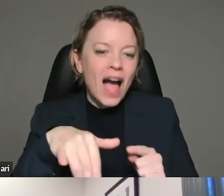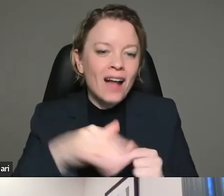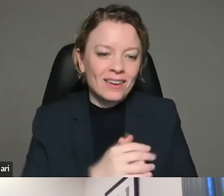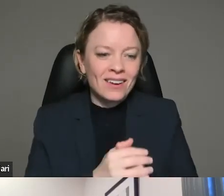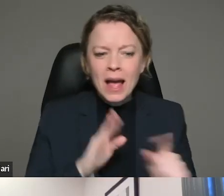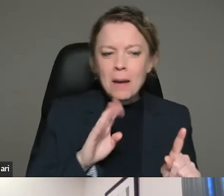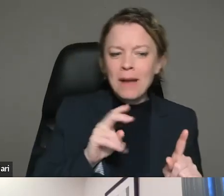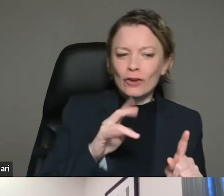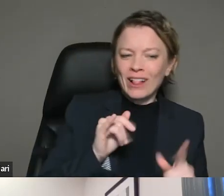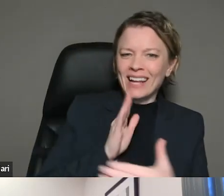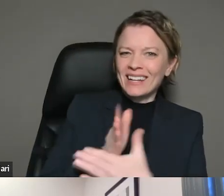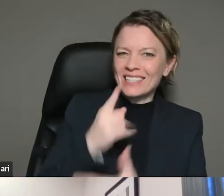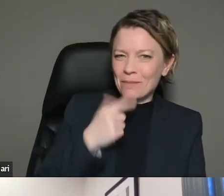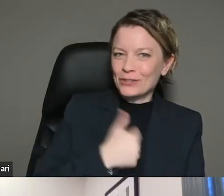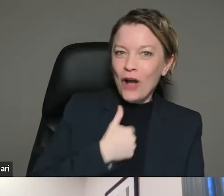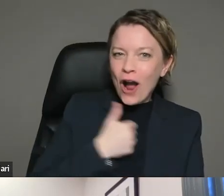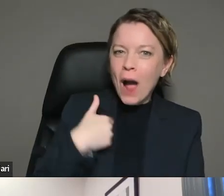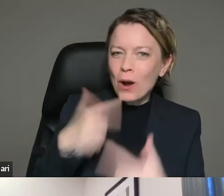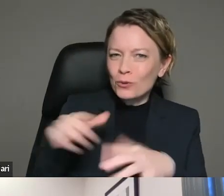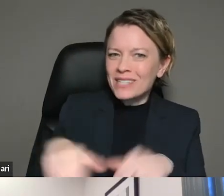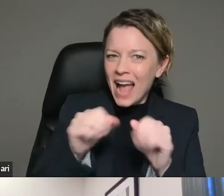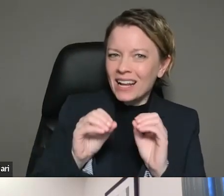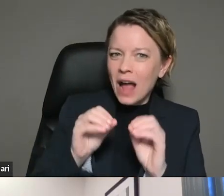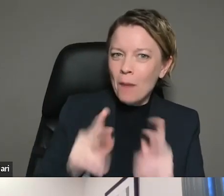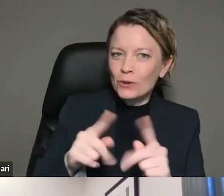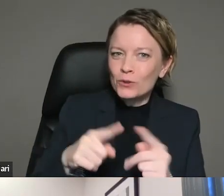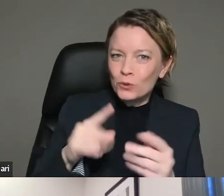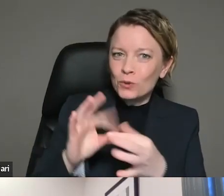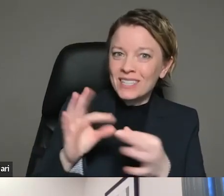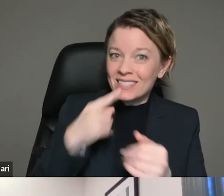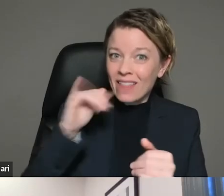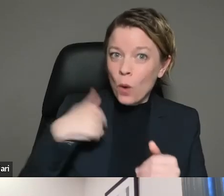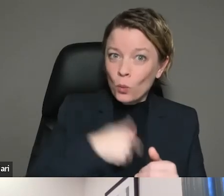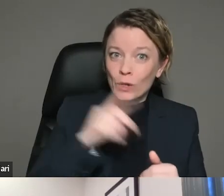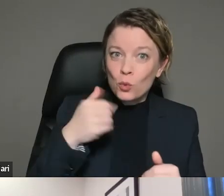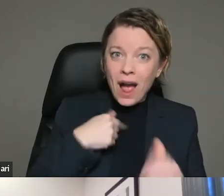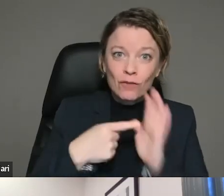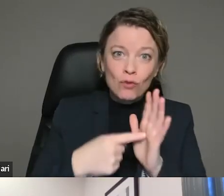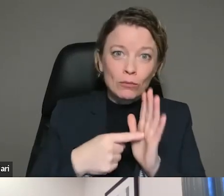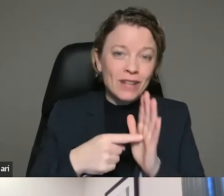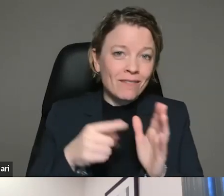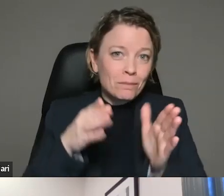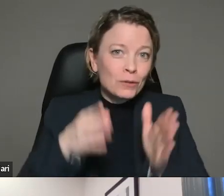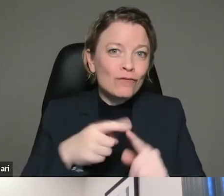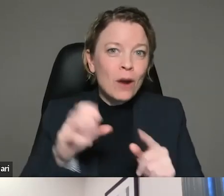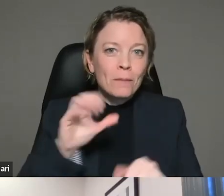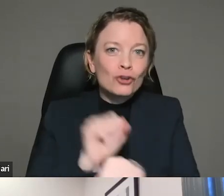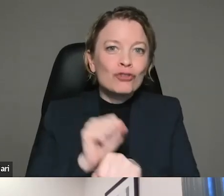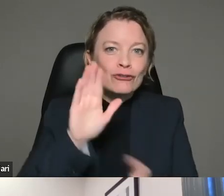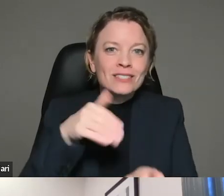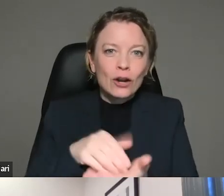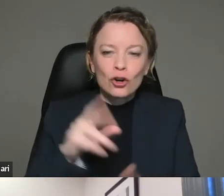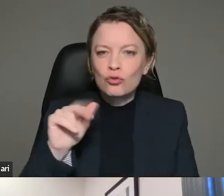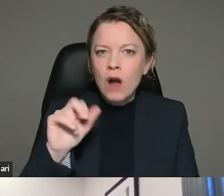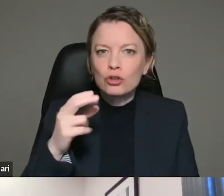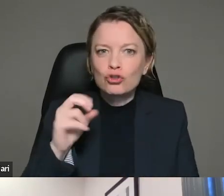I'm so sorry, Farah. I just want to take this opportunity to say that we do have a representative from the Career Center tuned in. Rashonda